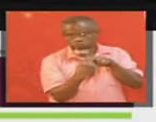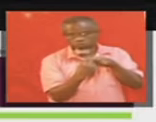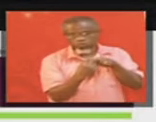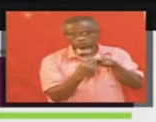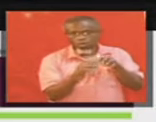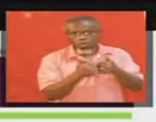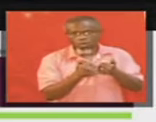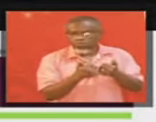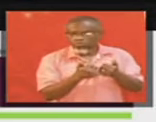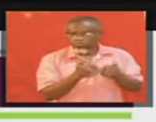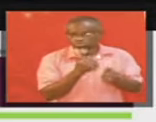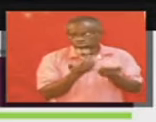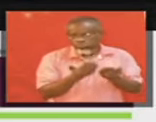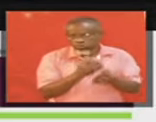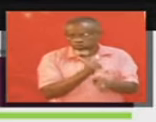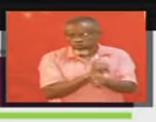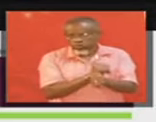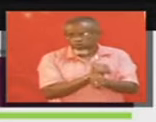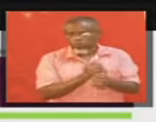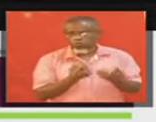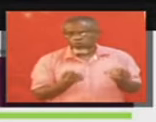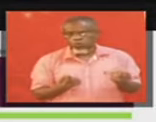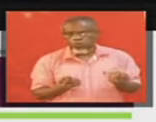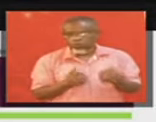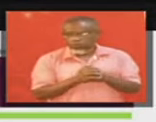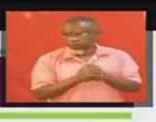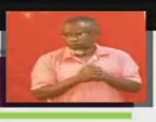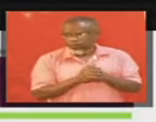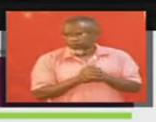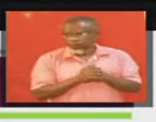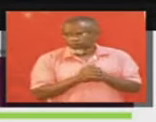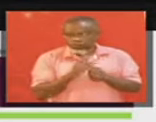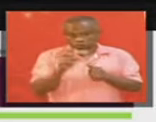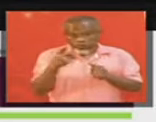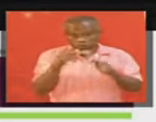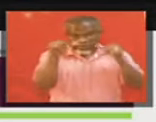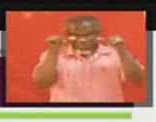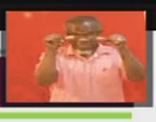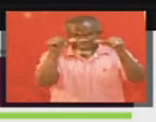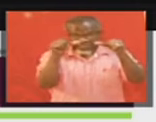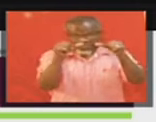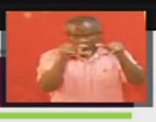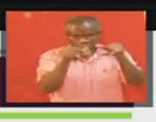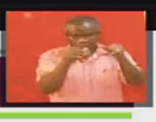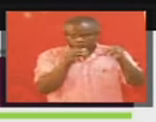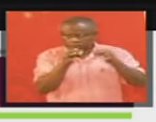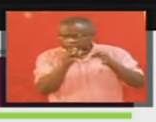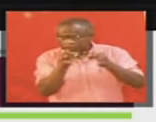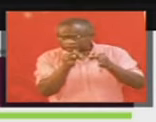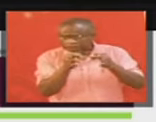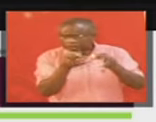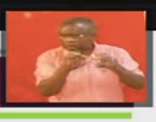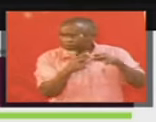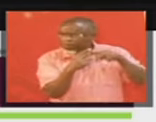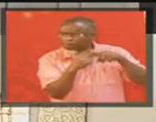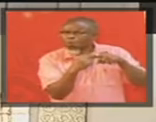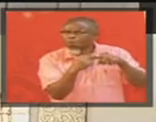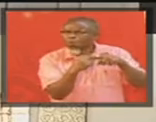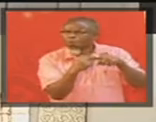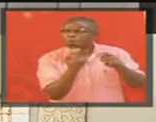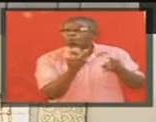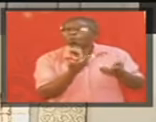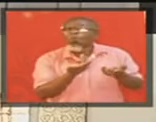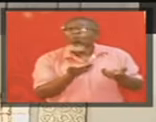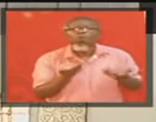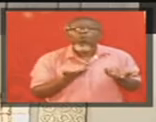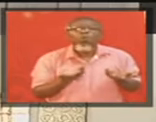that first slide, it describes what a pulse oximeter is. This is the pulse